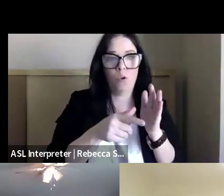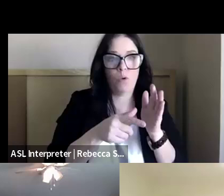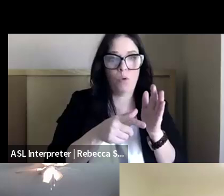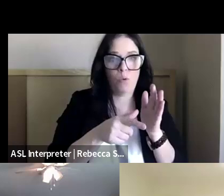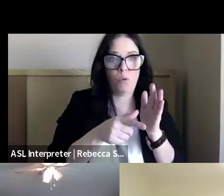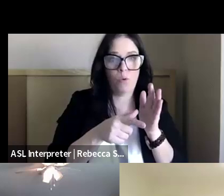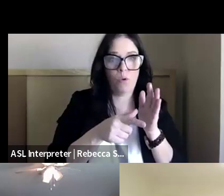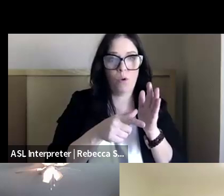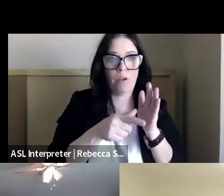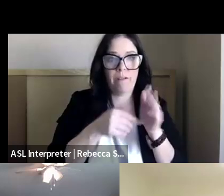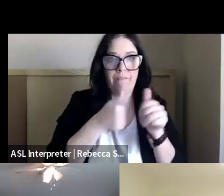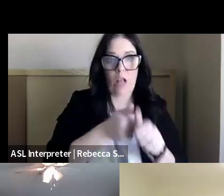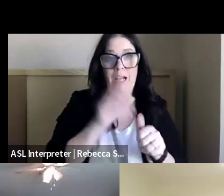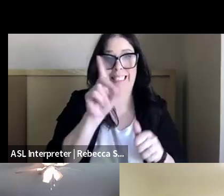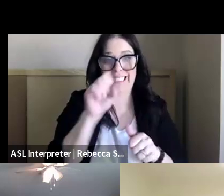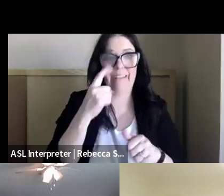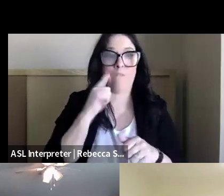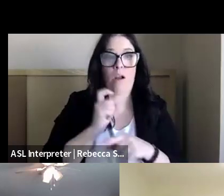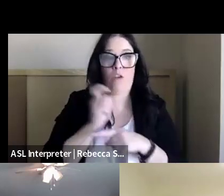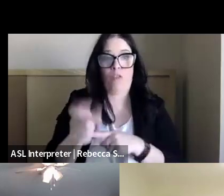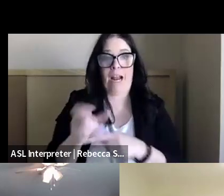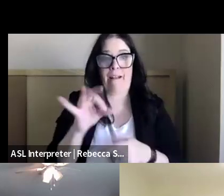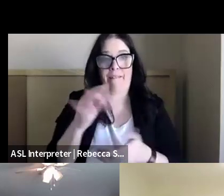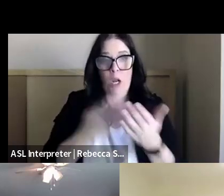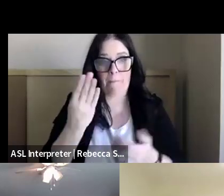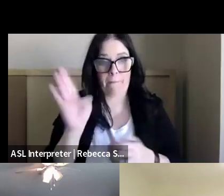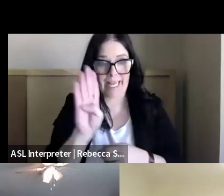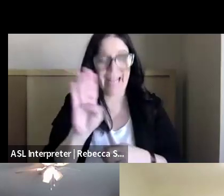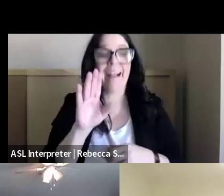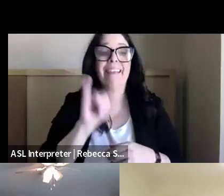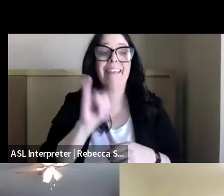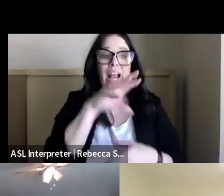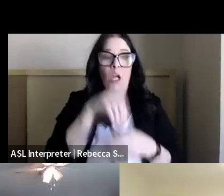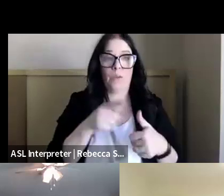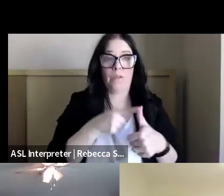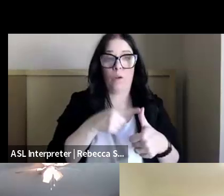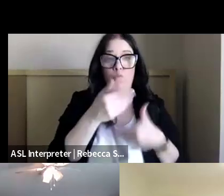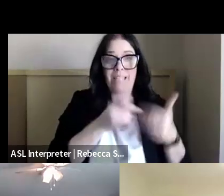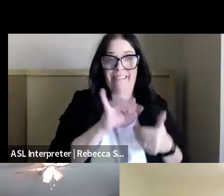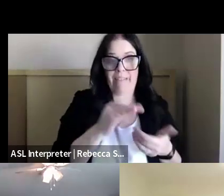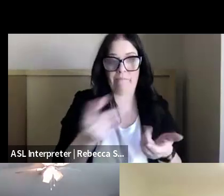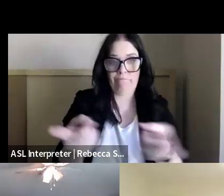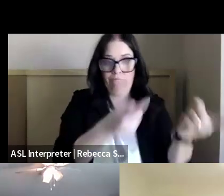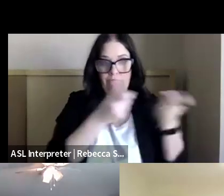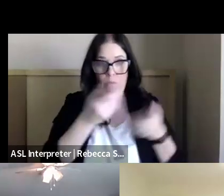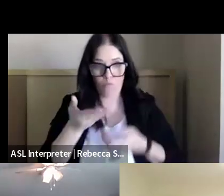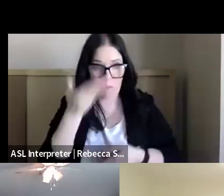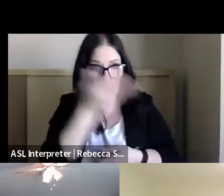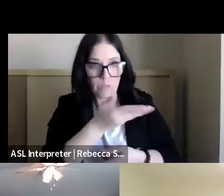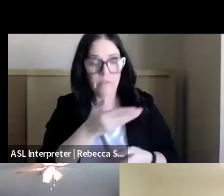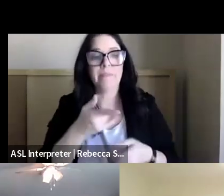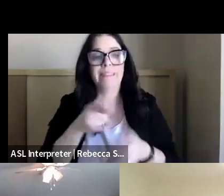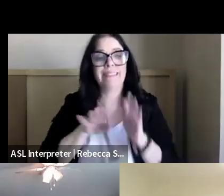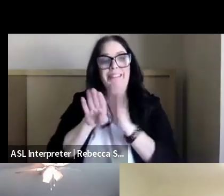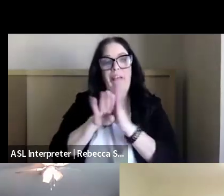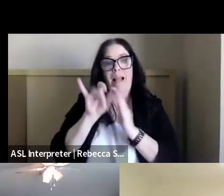process for soliciting proposals, development of format for proposals, process for reviewing